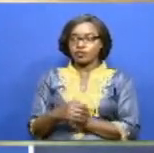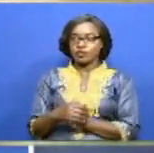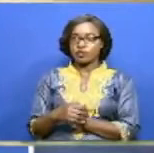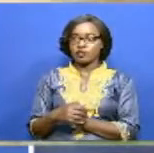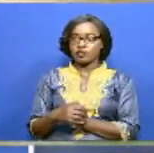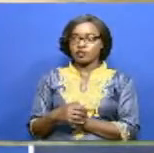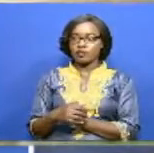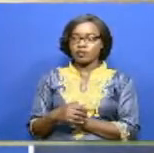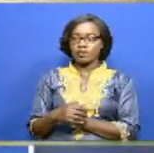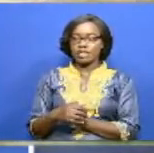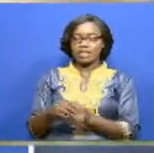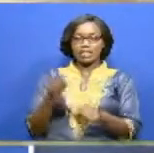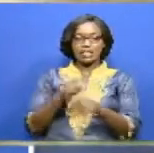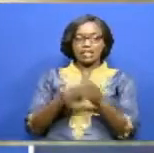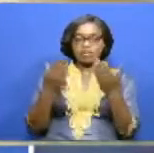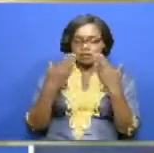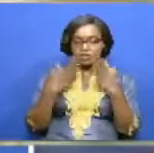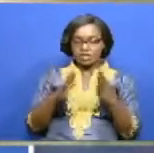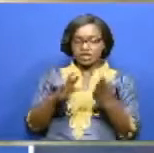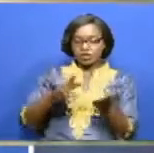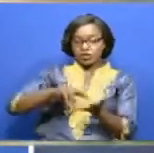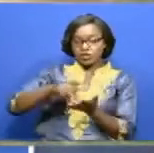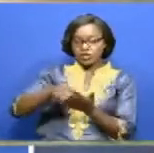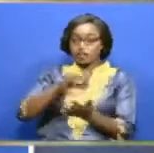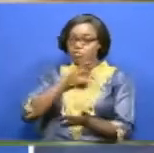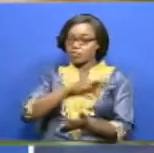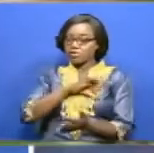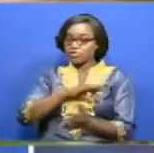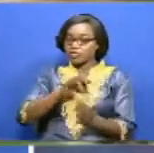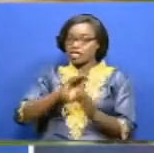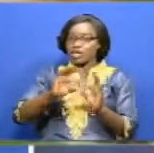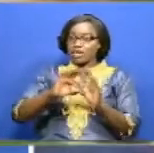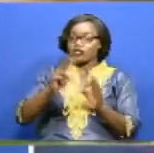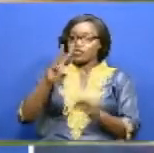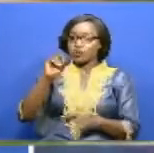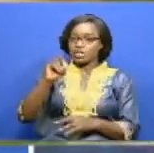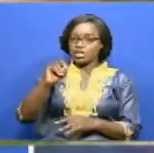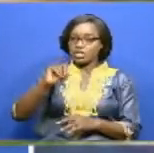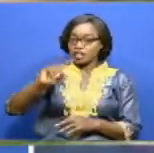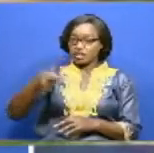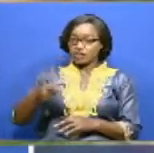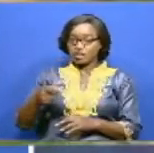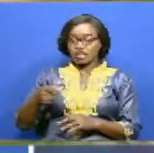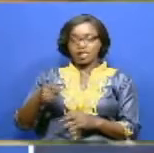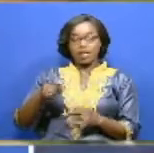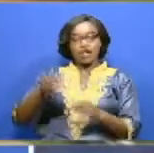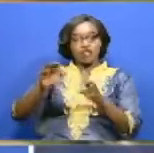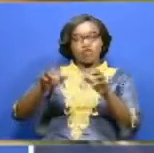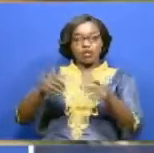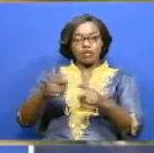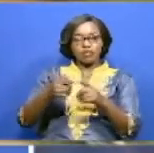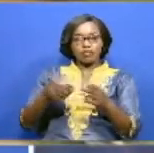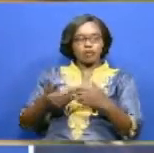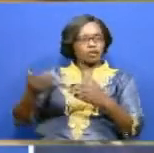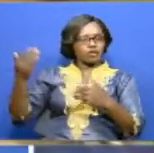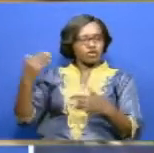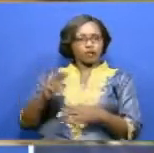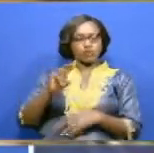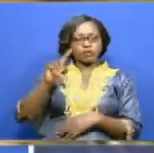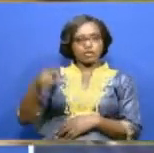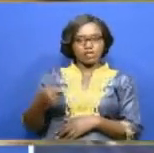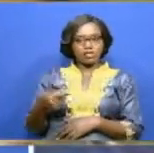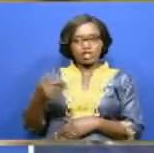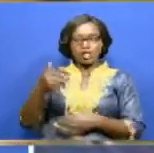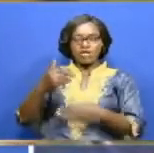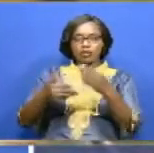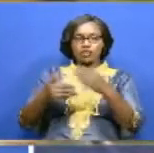When complete, the project is said to benefit 20,000 farmers, up from the initial 2,000. It will entail construction of a